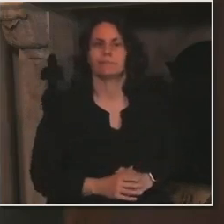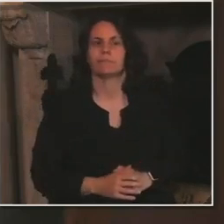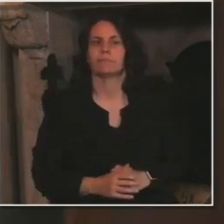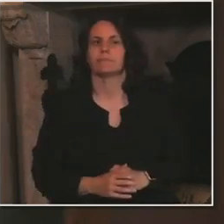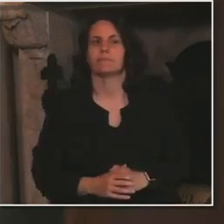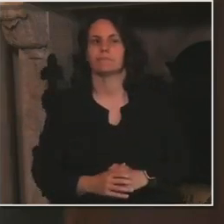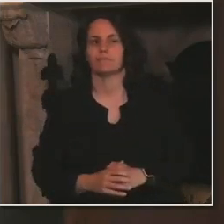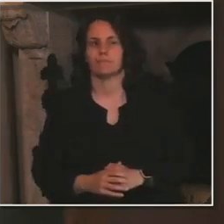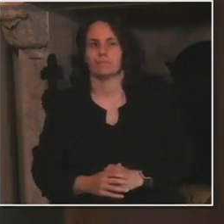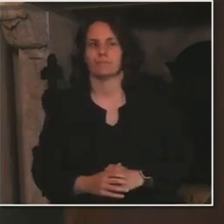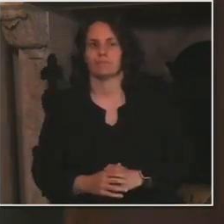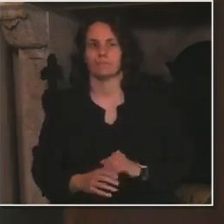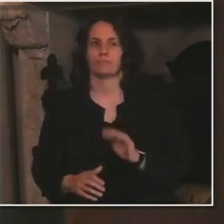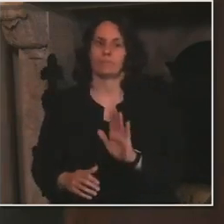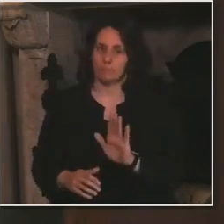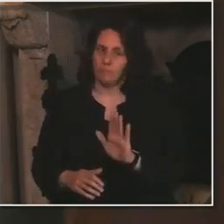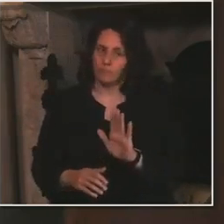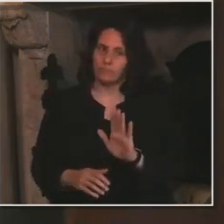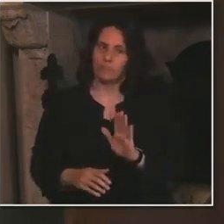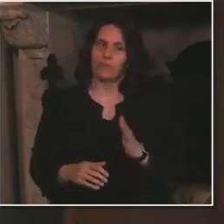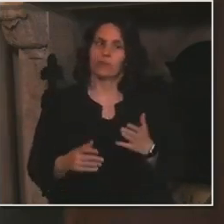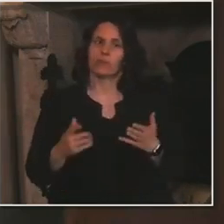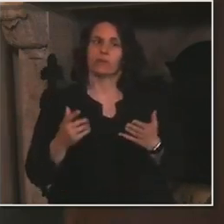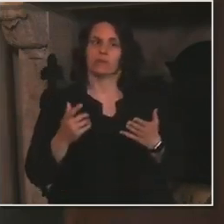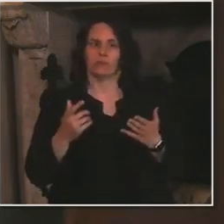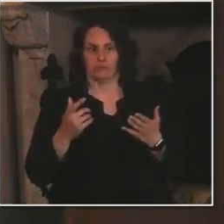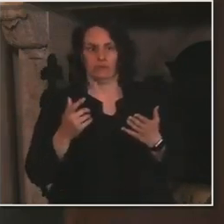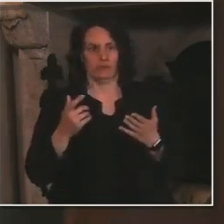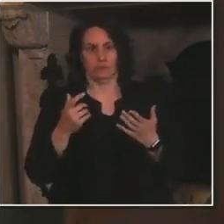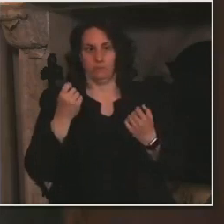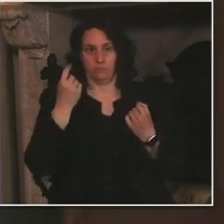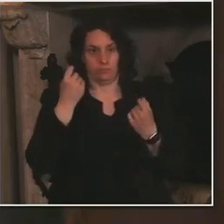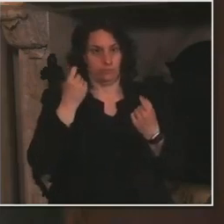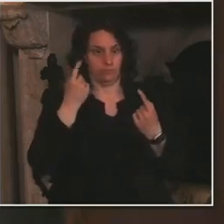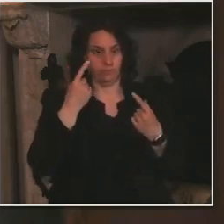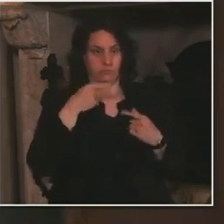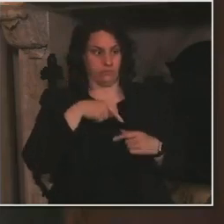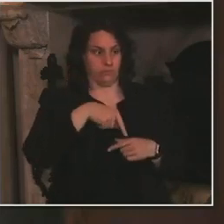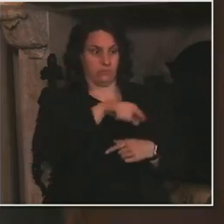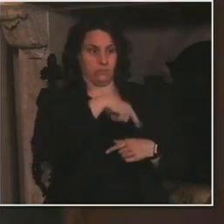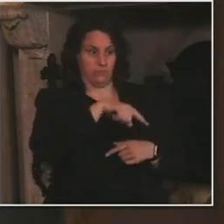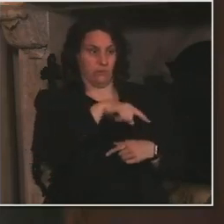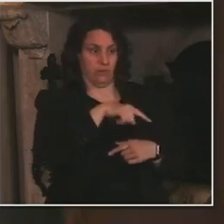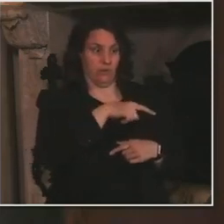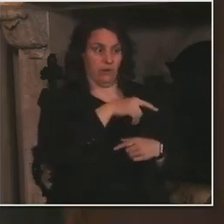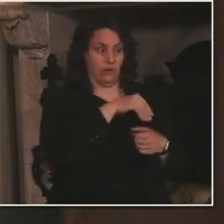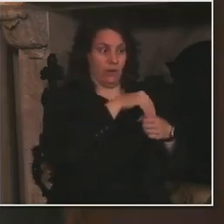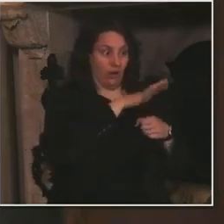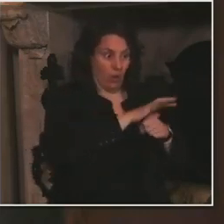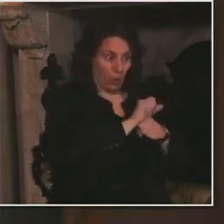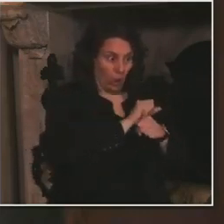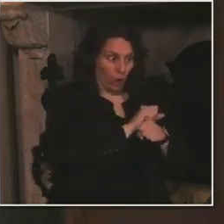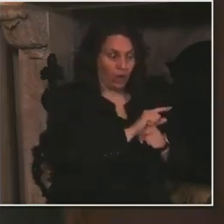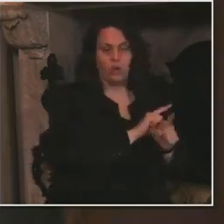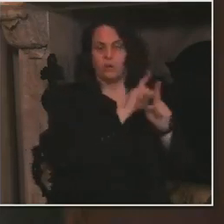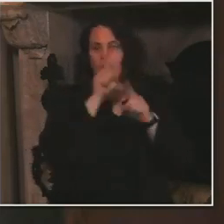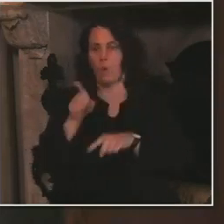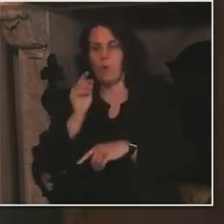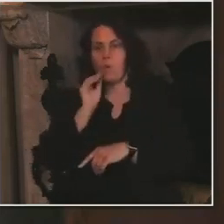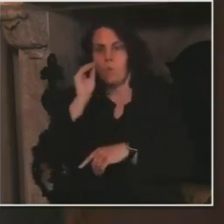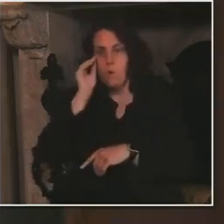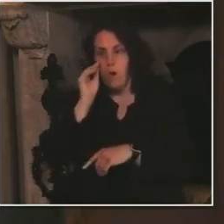underestimate the transmission that can be happening in households when those workers go home, and that is